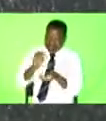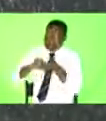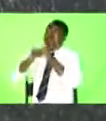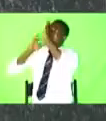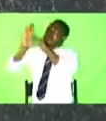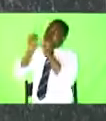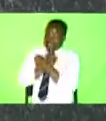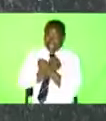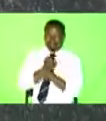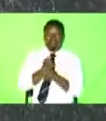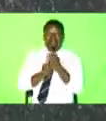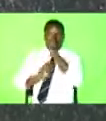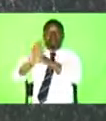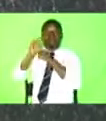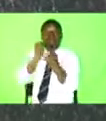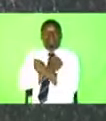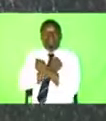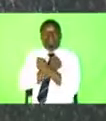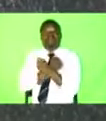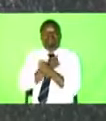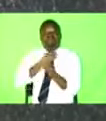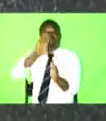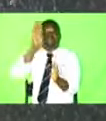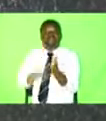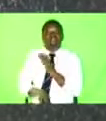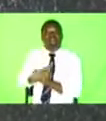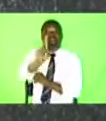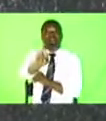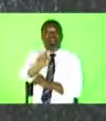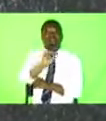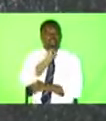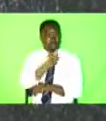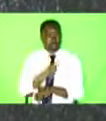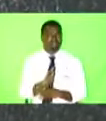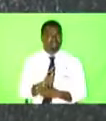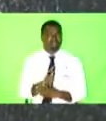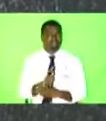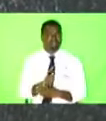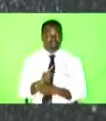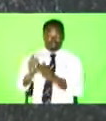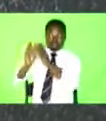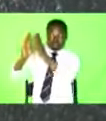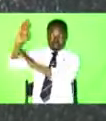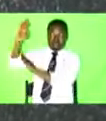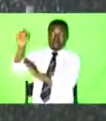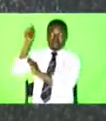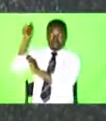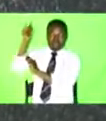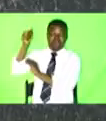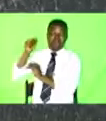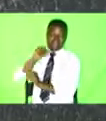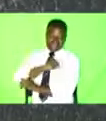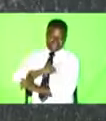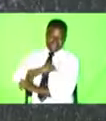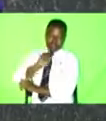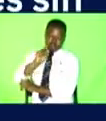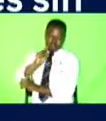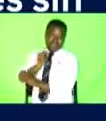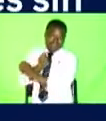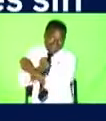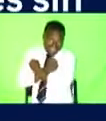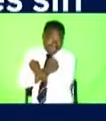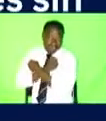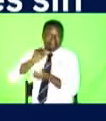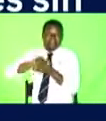is not that cheap. It's not that cheap. The fact that God is love does not mean that he